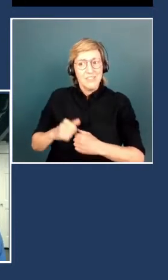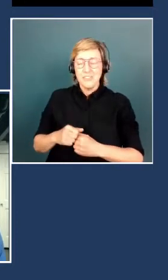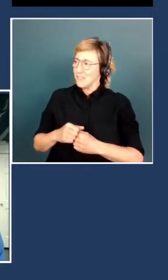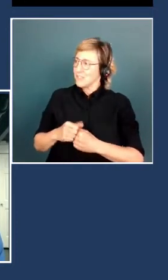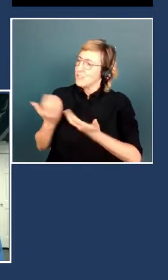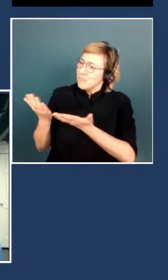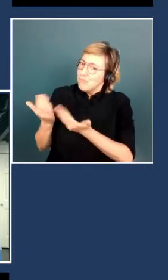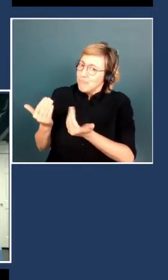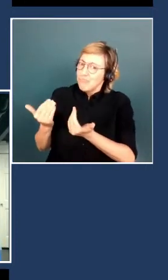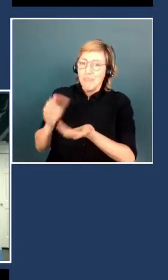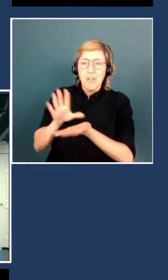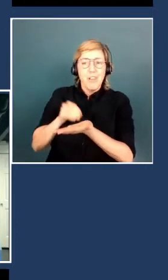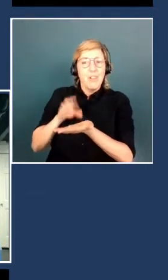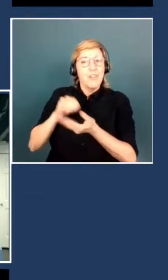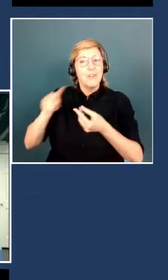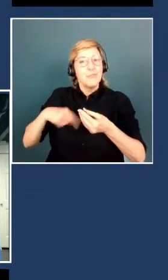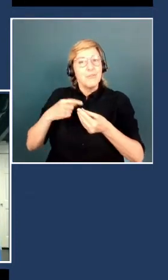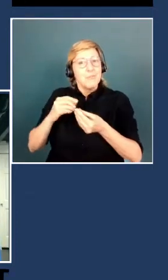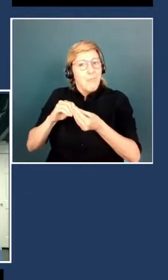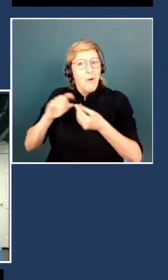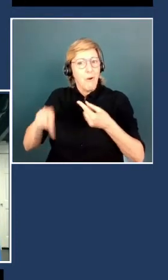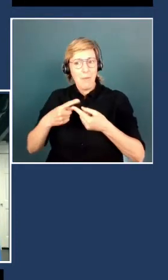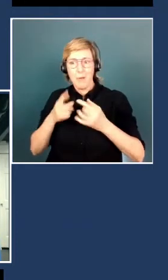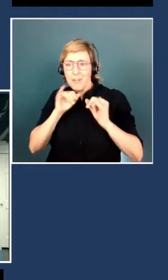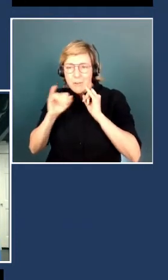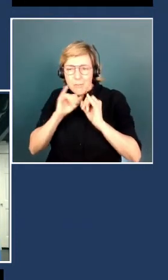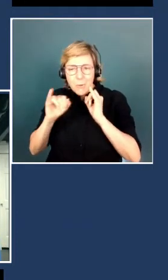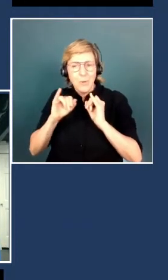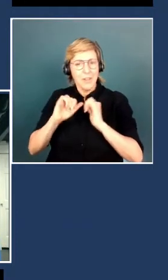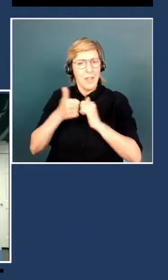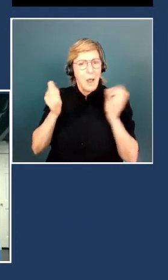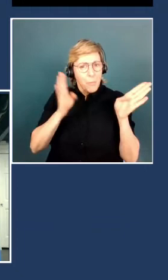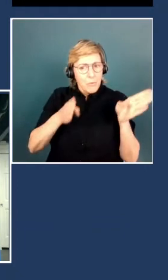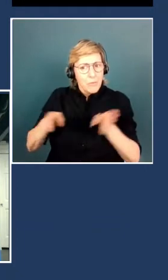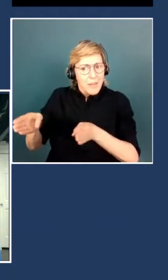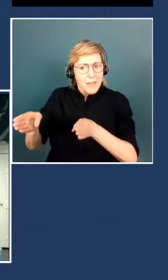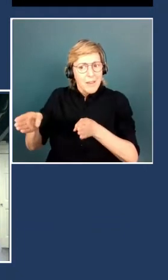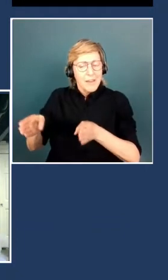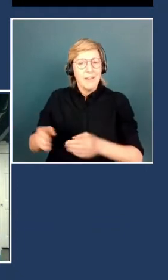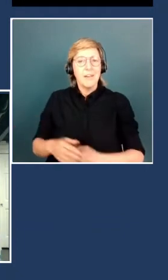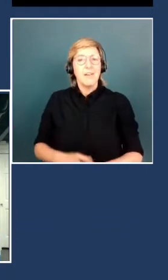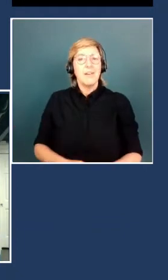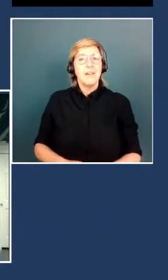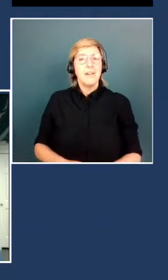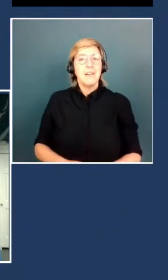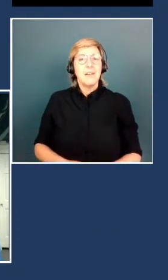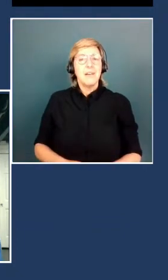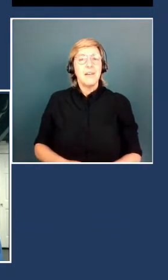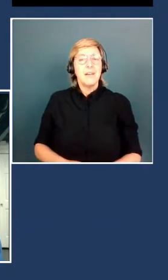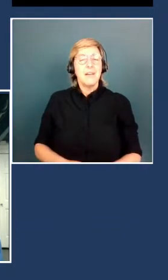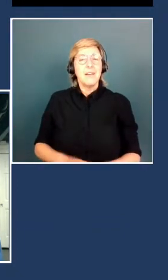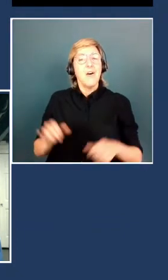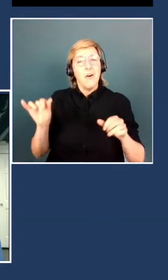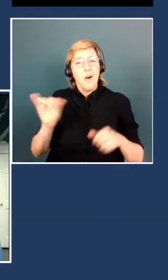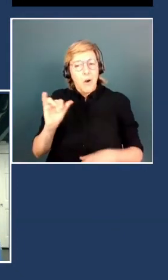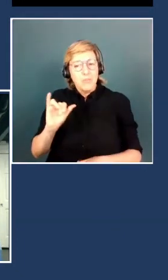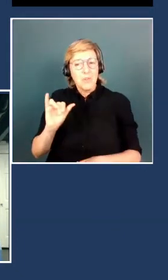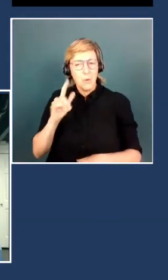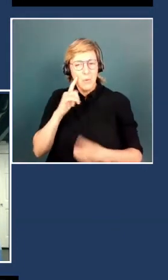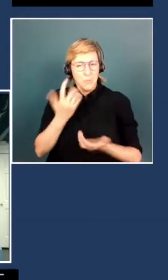bit more about this subject and help folks get prepared. And then also just want to refer those resources that you